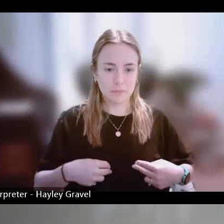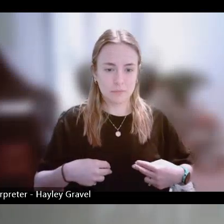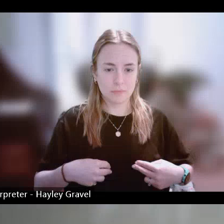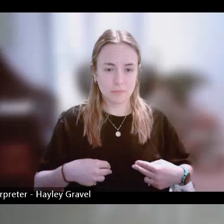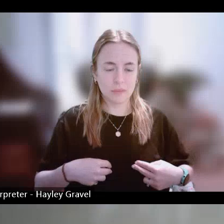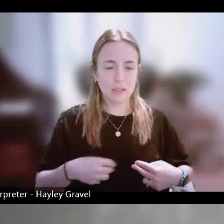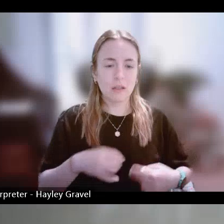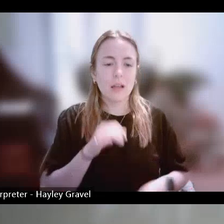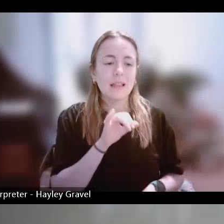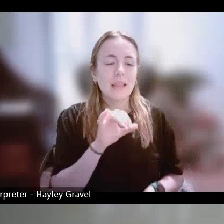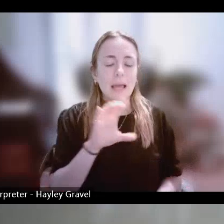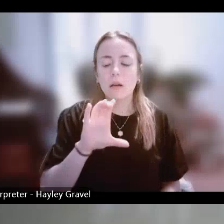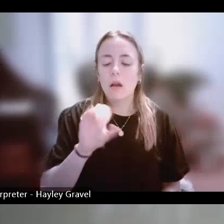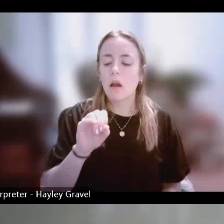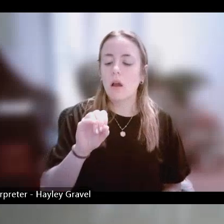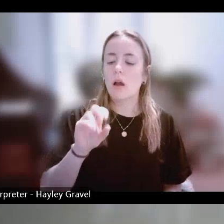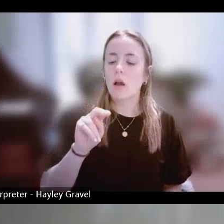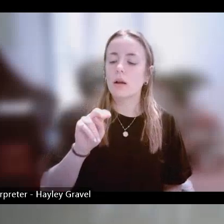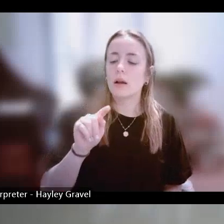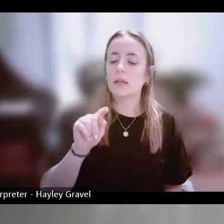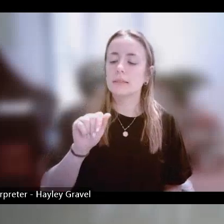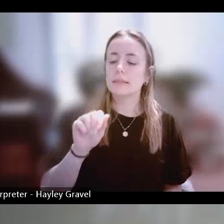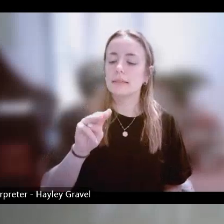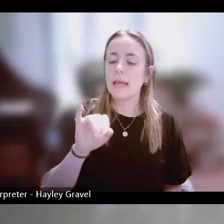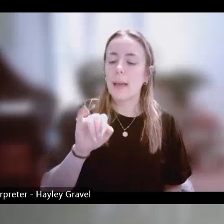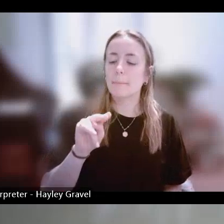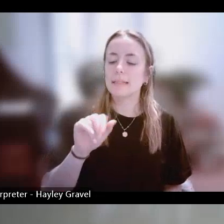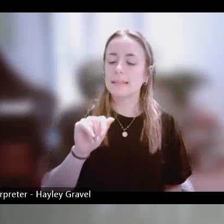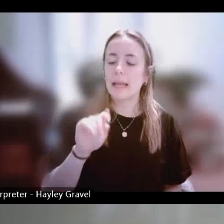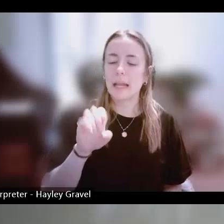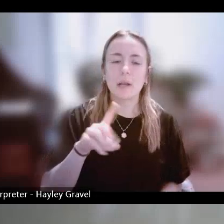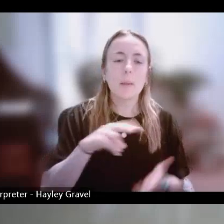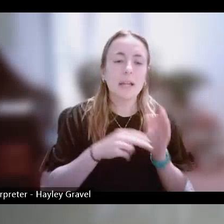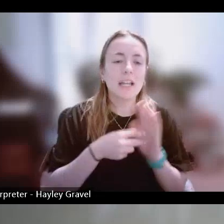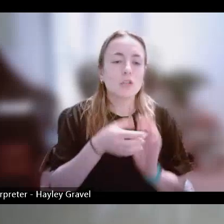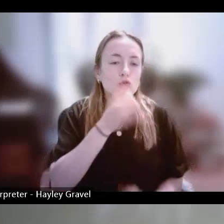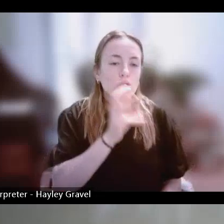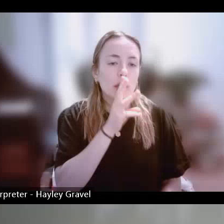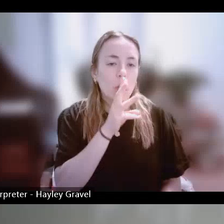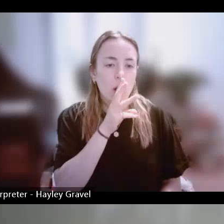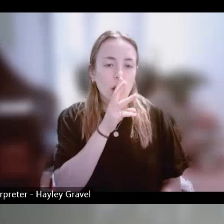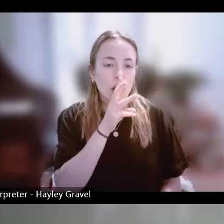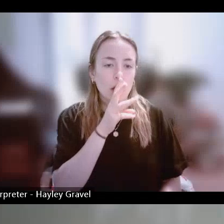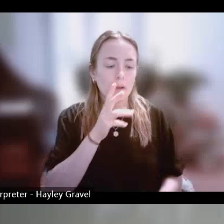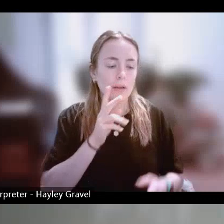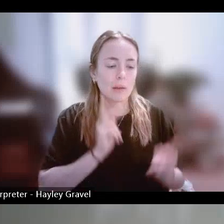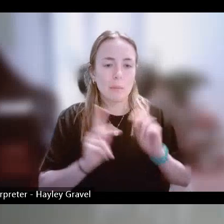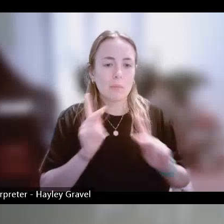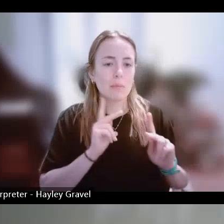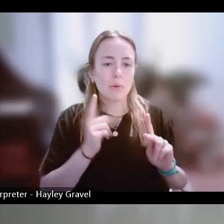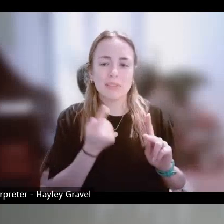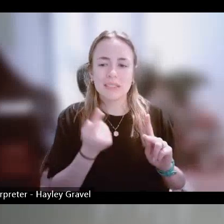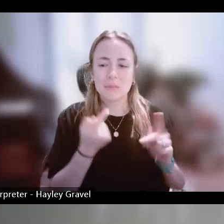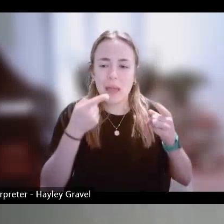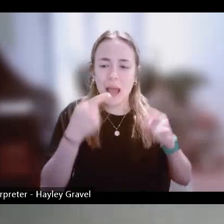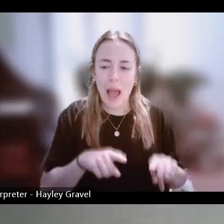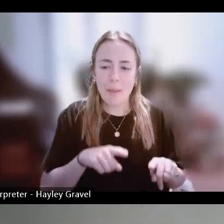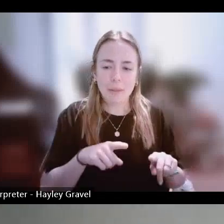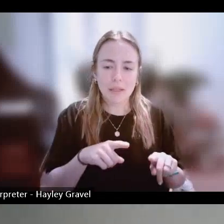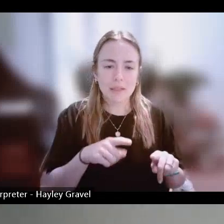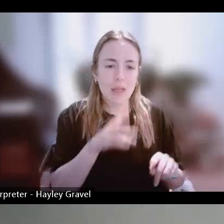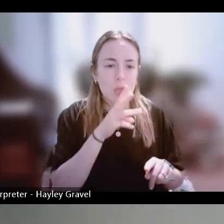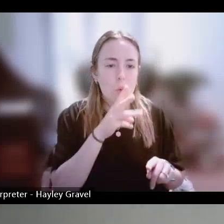done any research on the water crisis in Flint, Michigan several years ago, I'm not saying go back and do additional